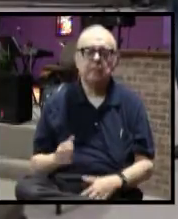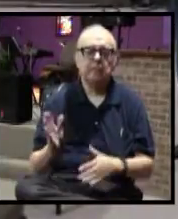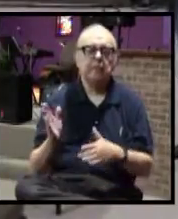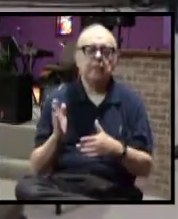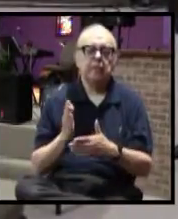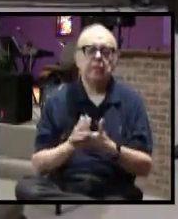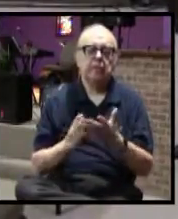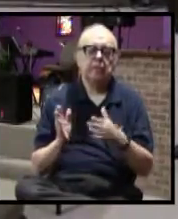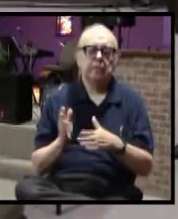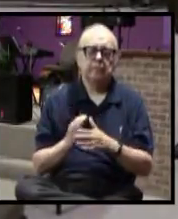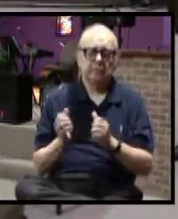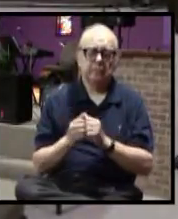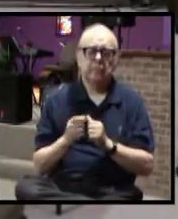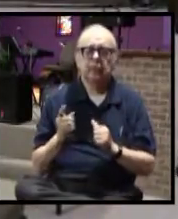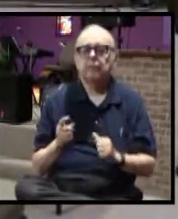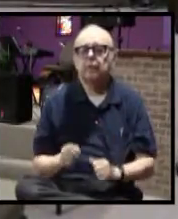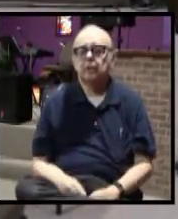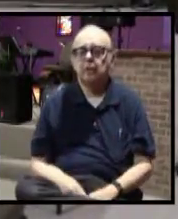They're looking for somebody to share.